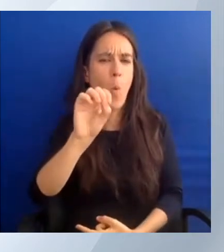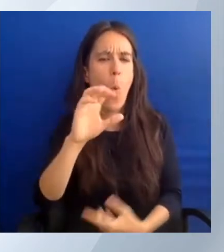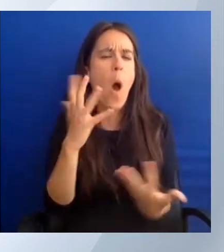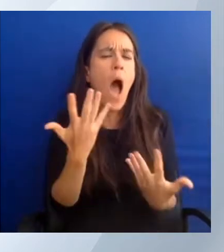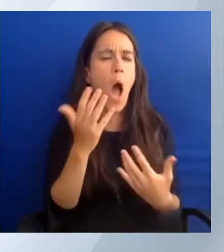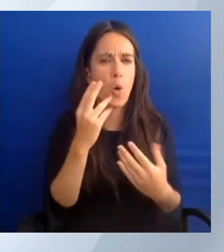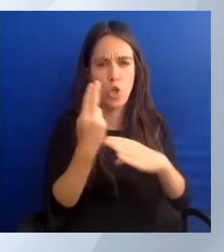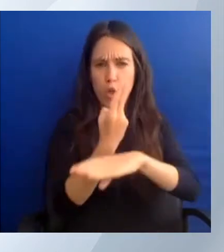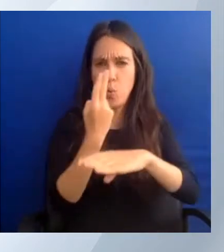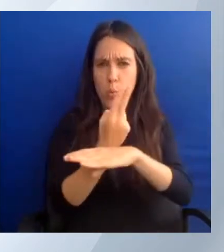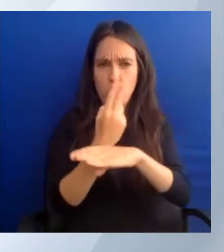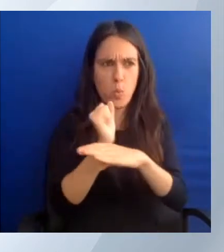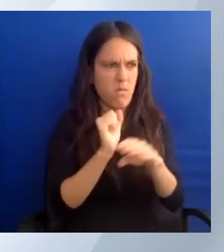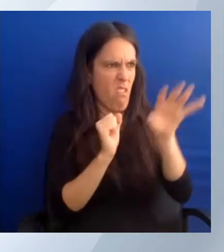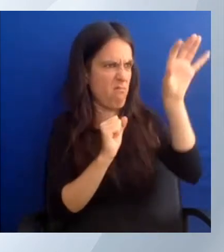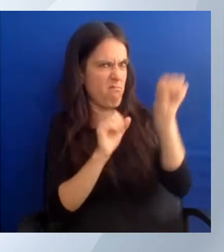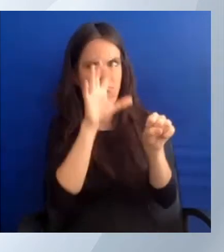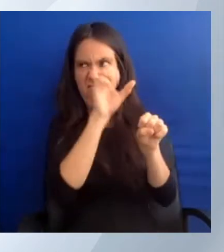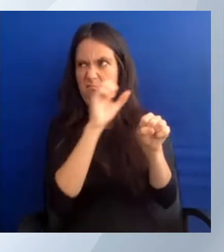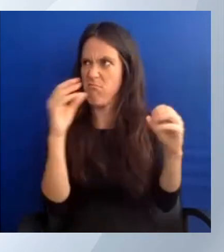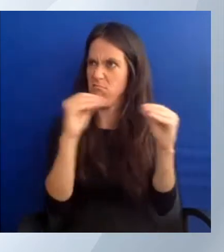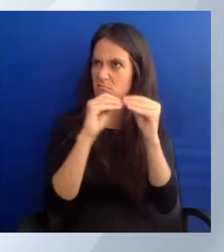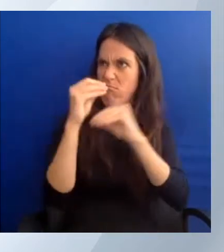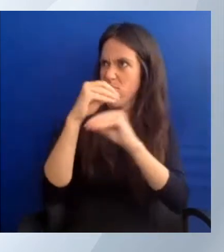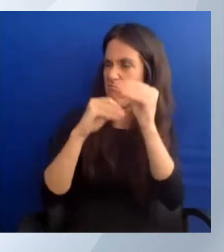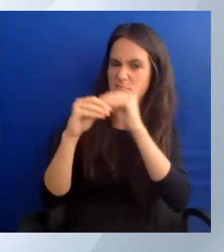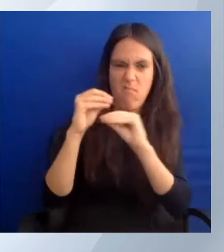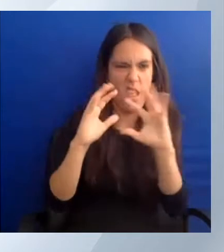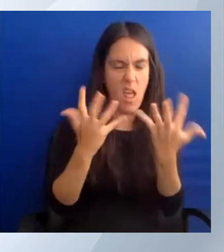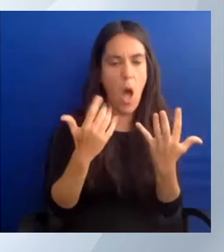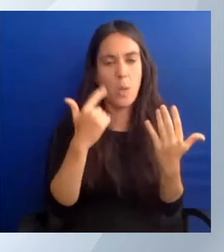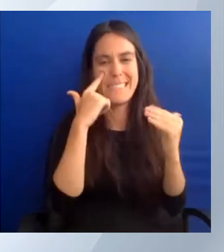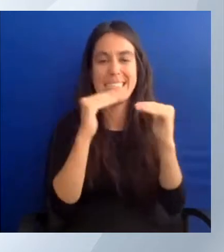blocks in your application by just calling standard APIs.